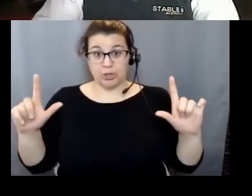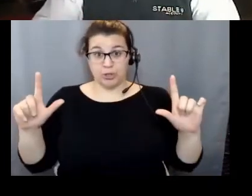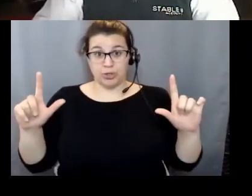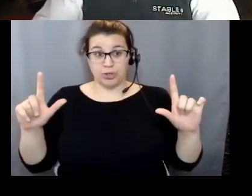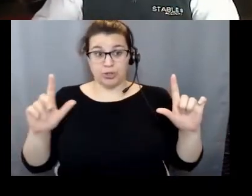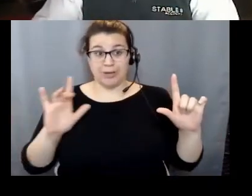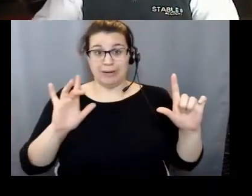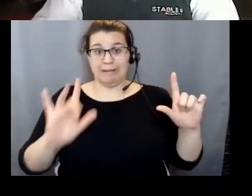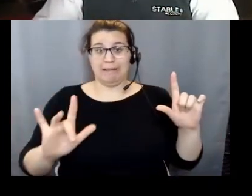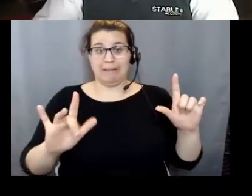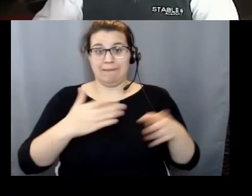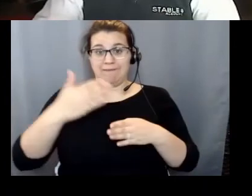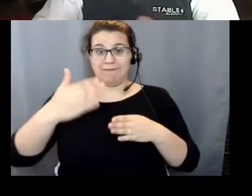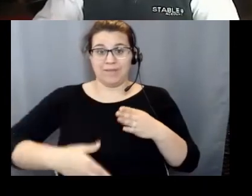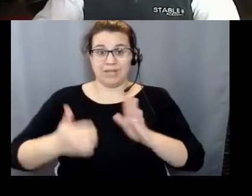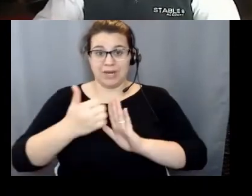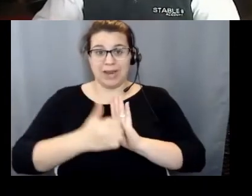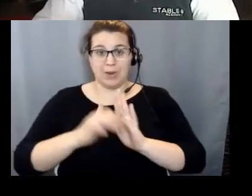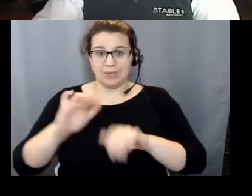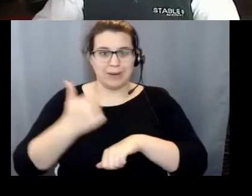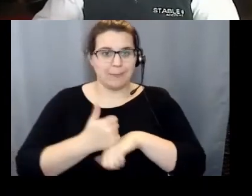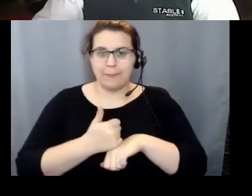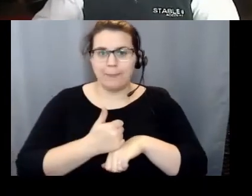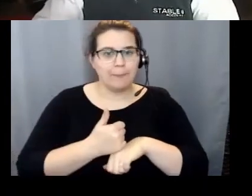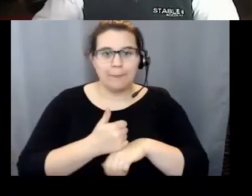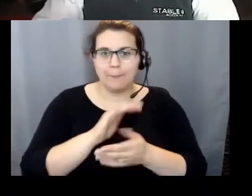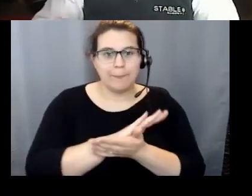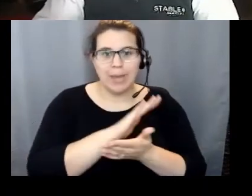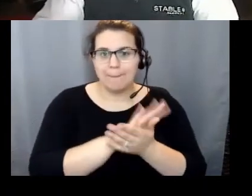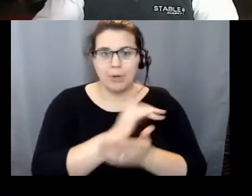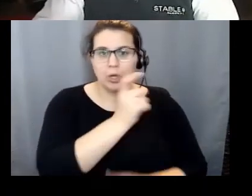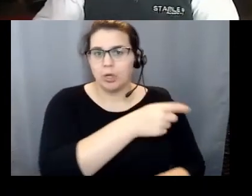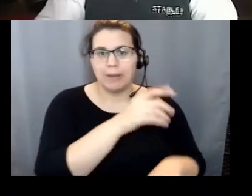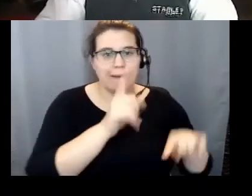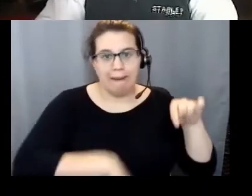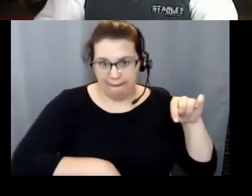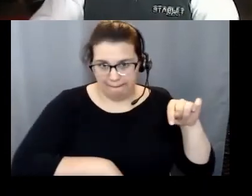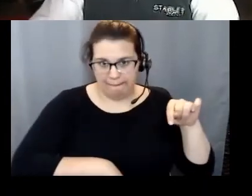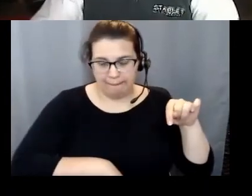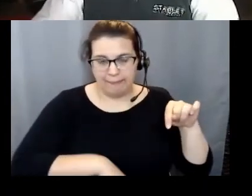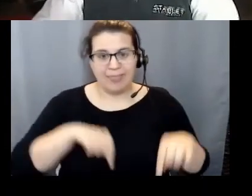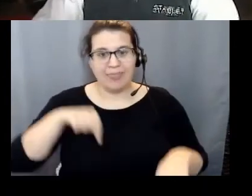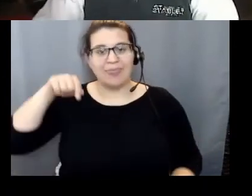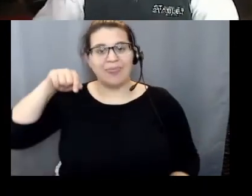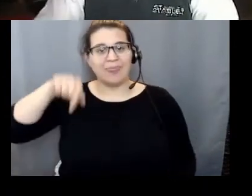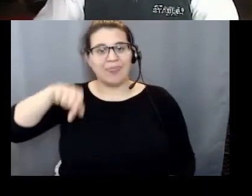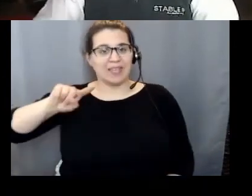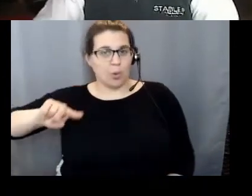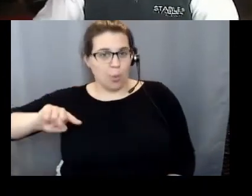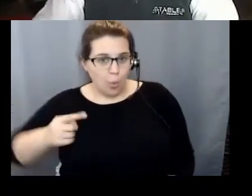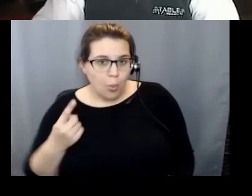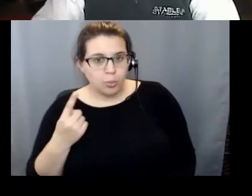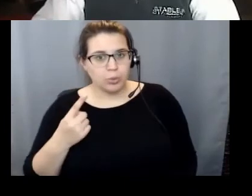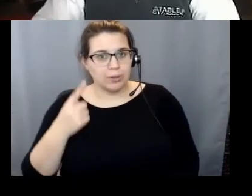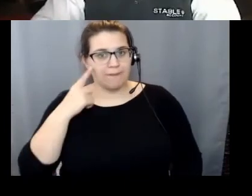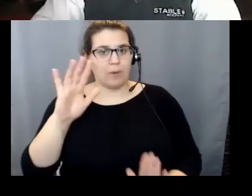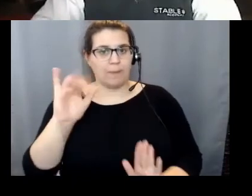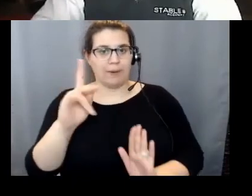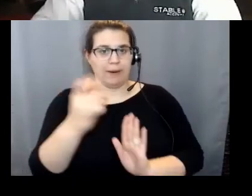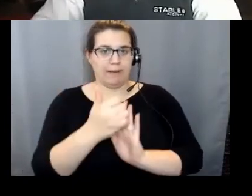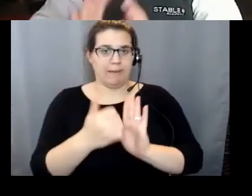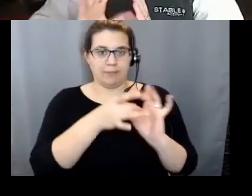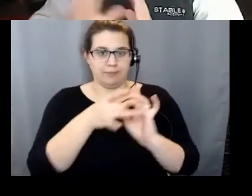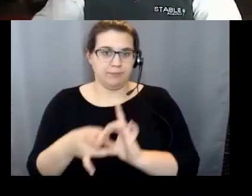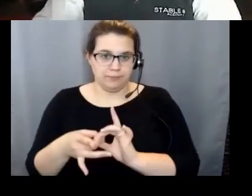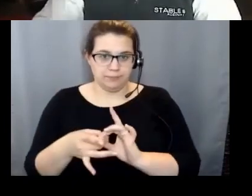click on Finish Account Setup, it won't give you the option to contribute by check. This is only the process to attach a bank account.